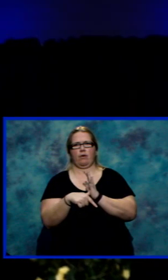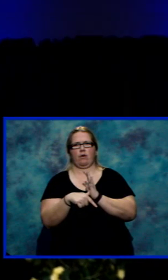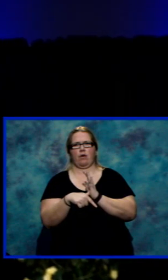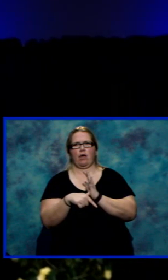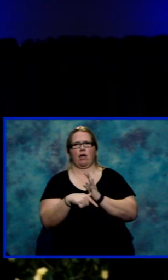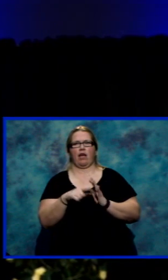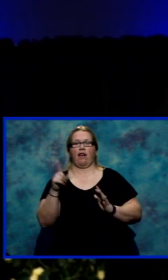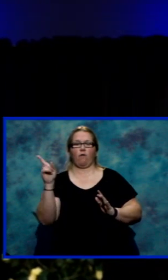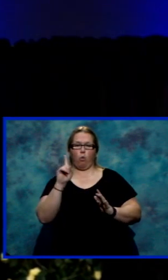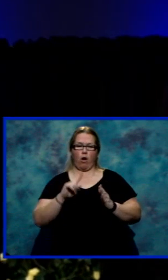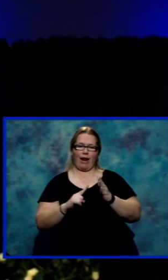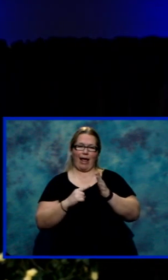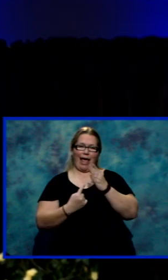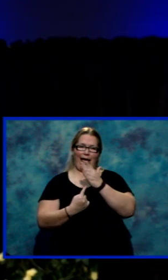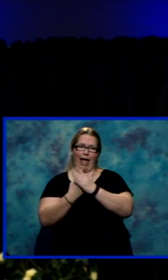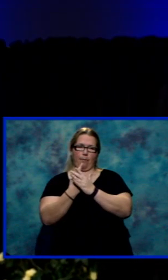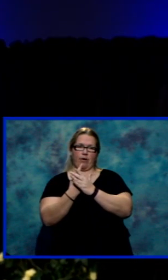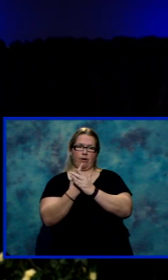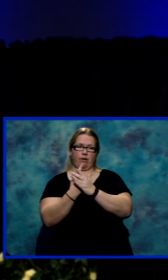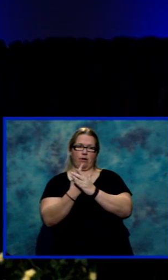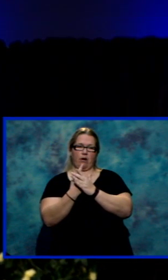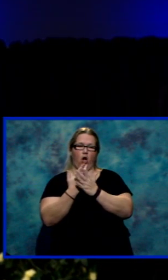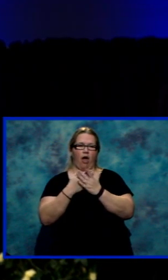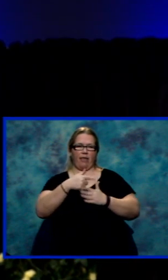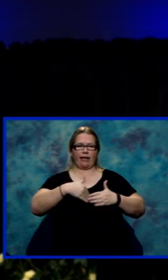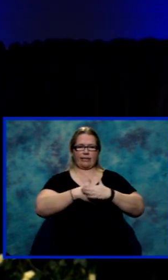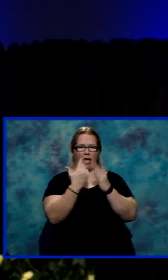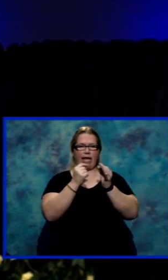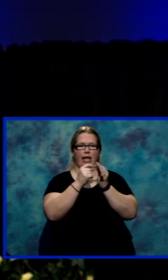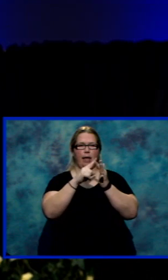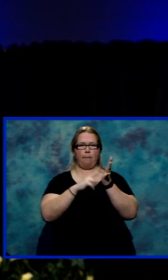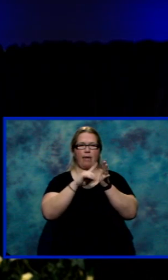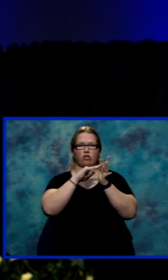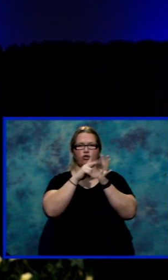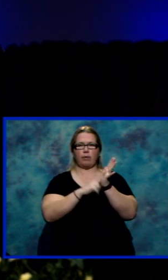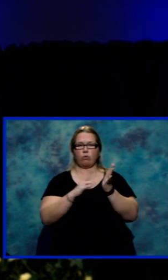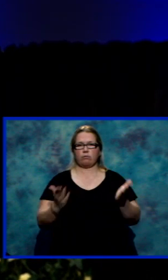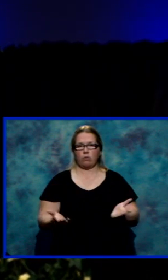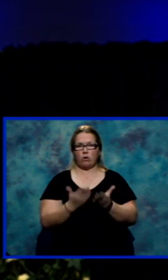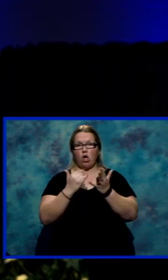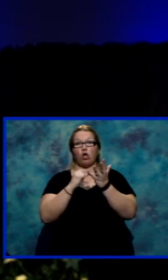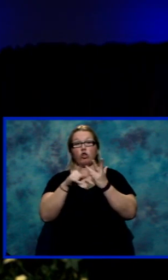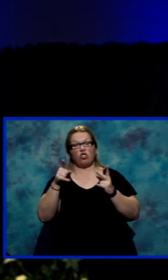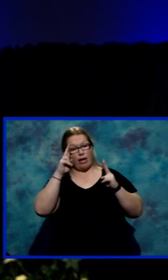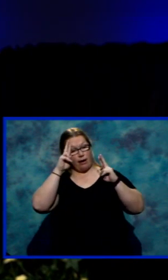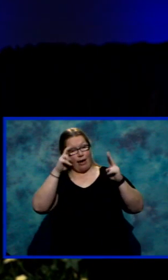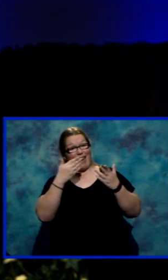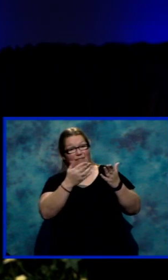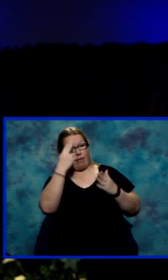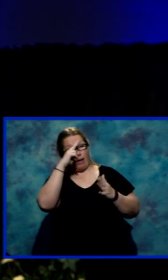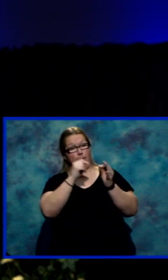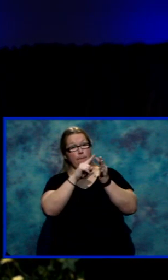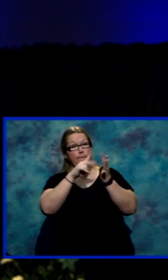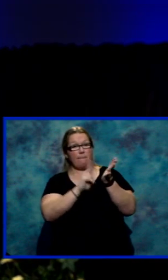of what had occurred on the day of Benjamin's birth. So she named him Ben-Oni,